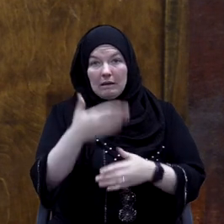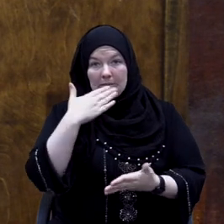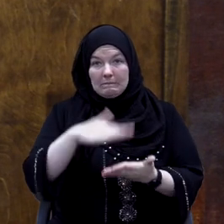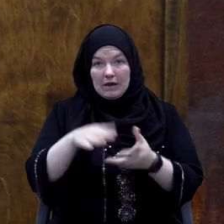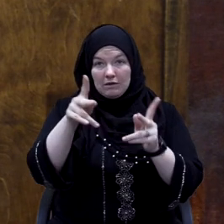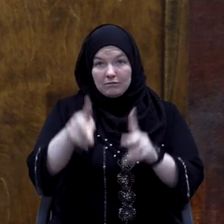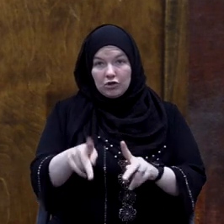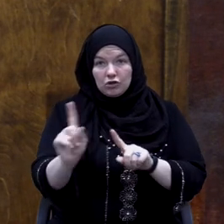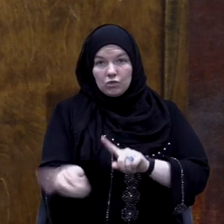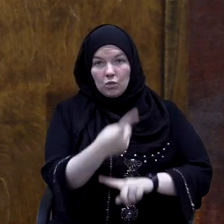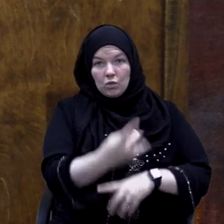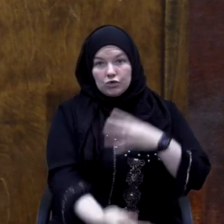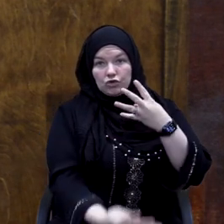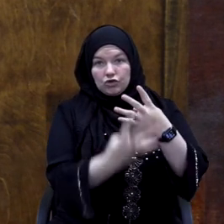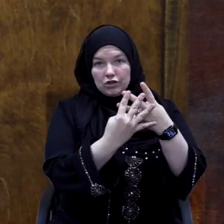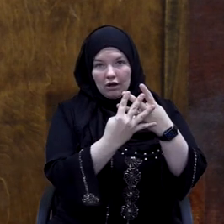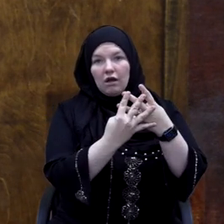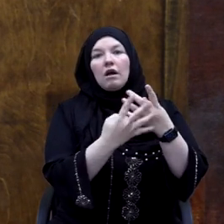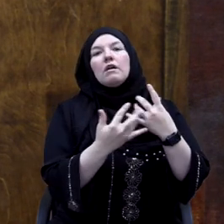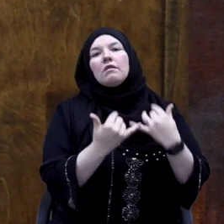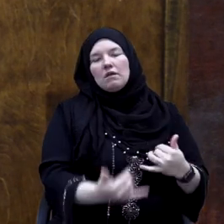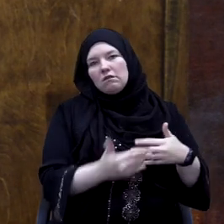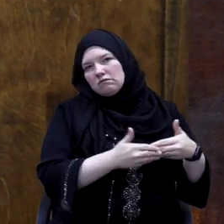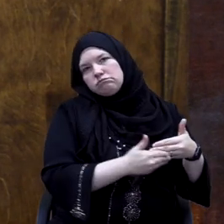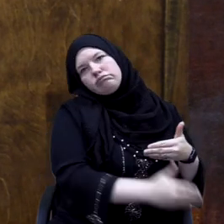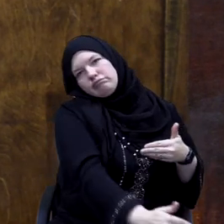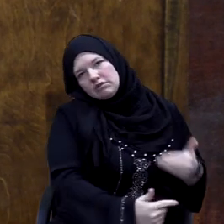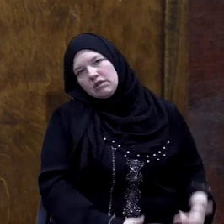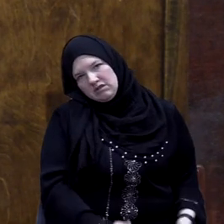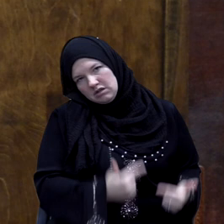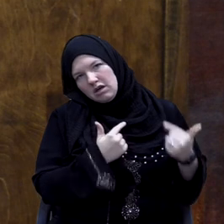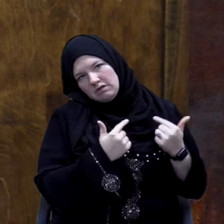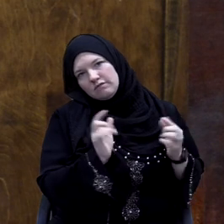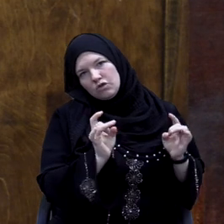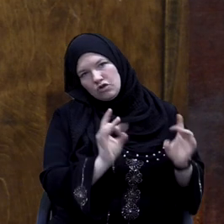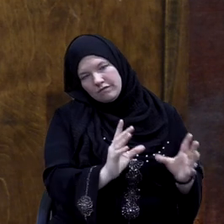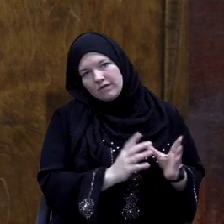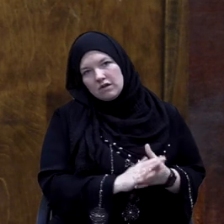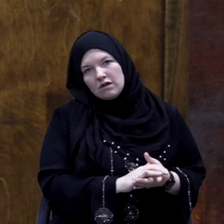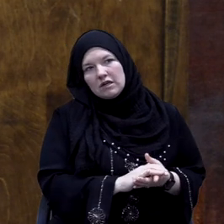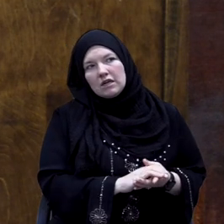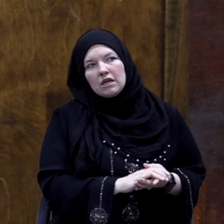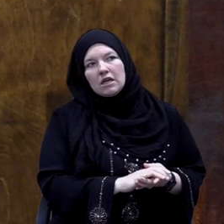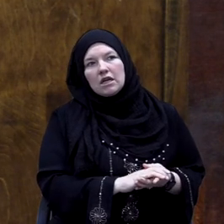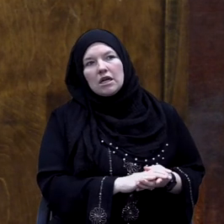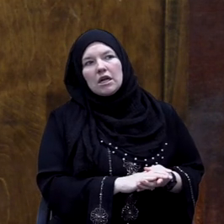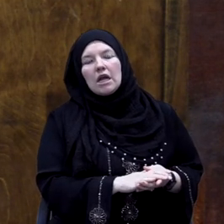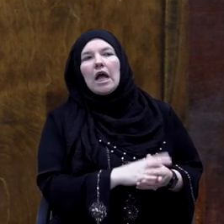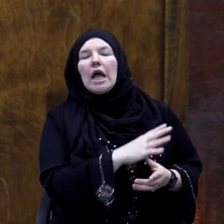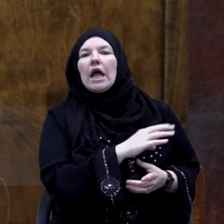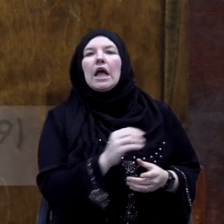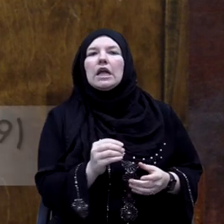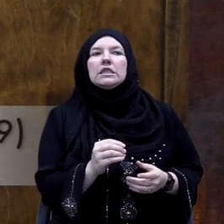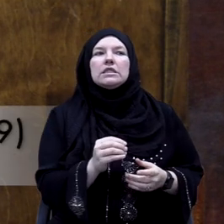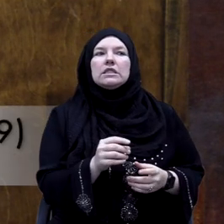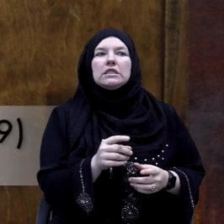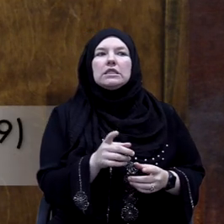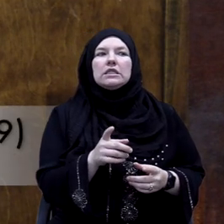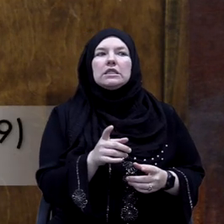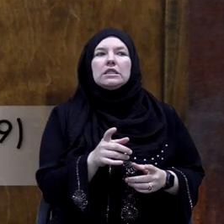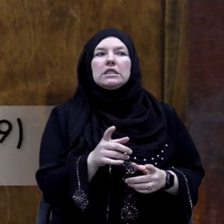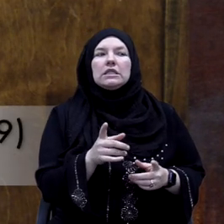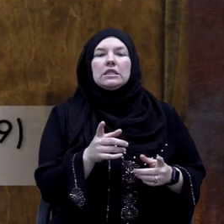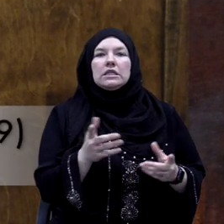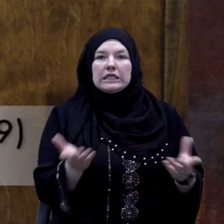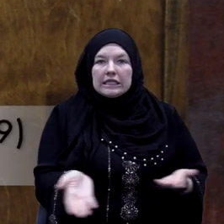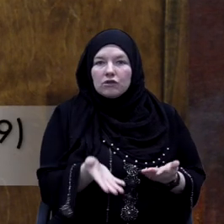violations, and to know what the end is like, and he doesn't even think to repent.